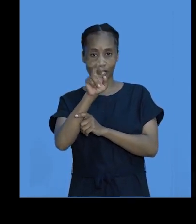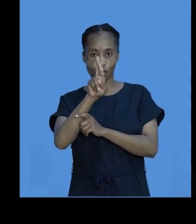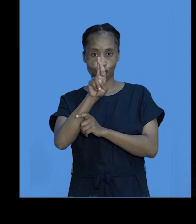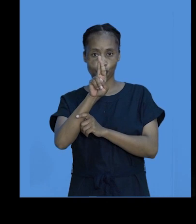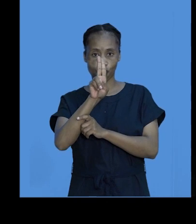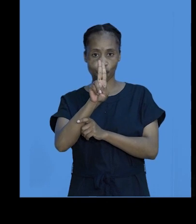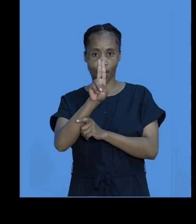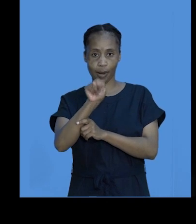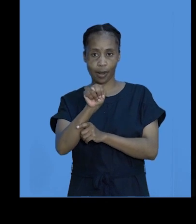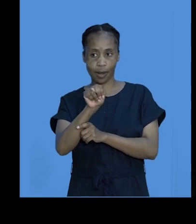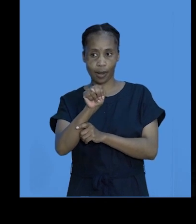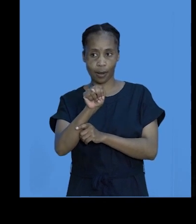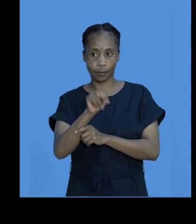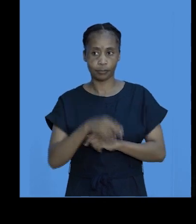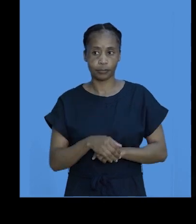short run,